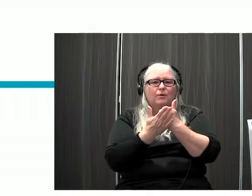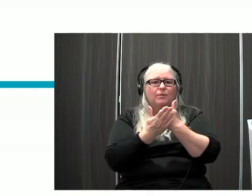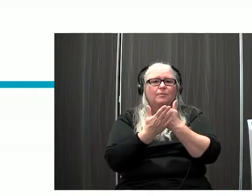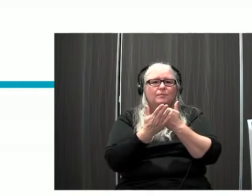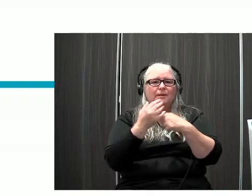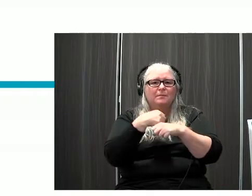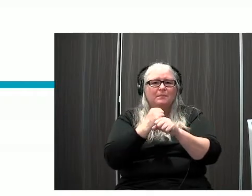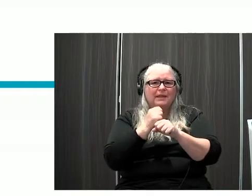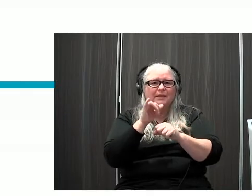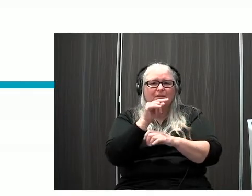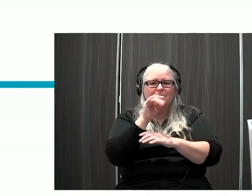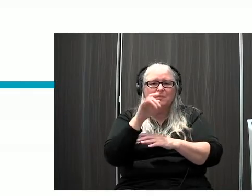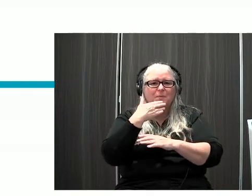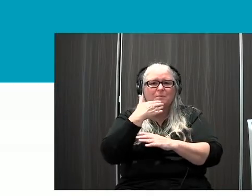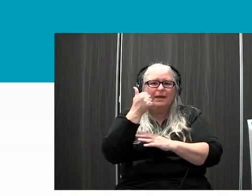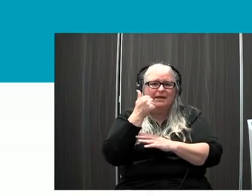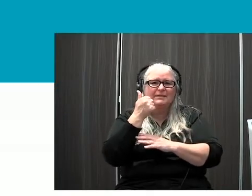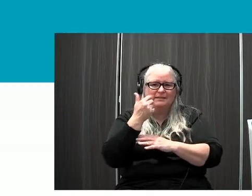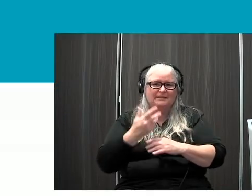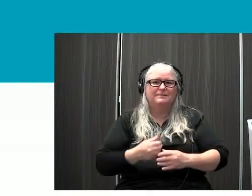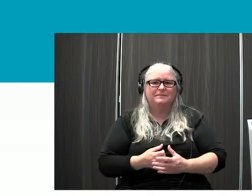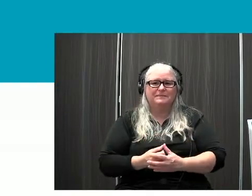it can be for this population.